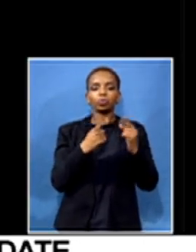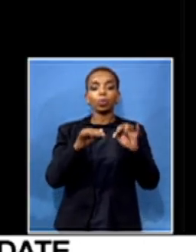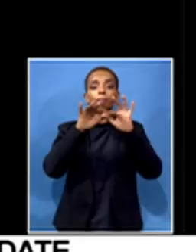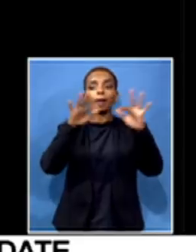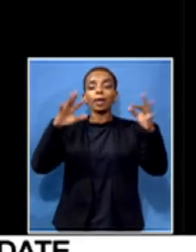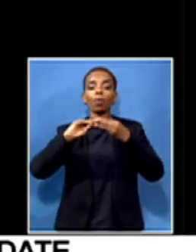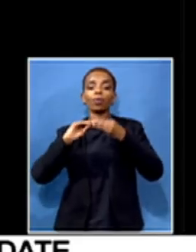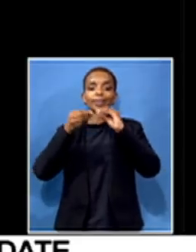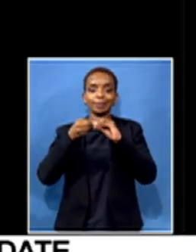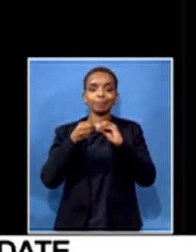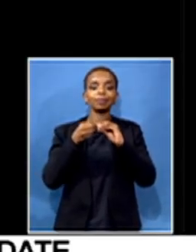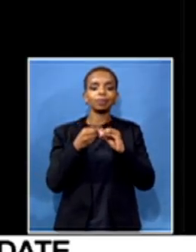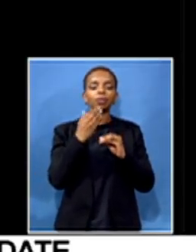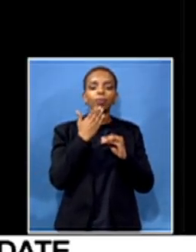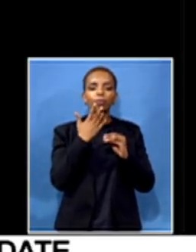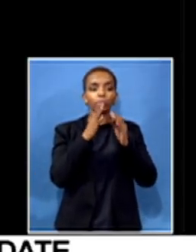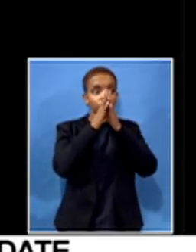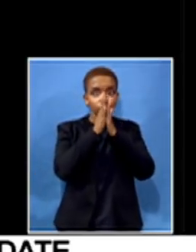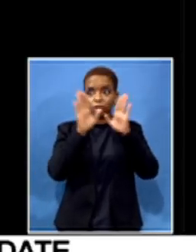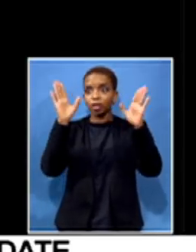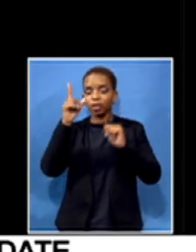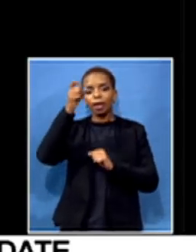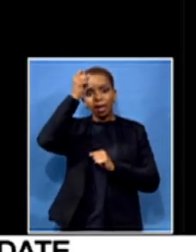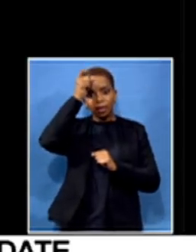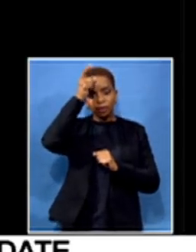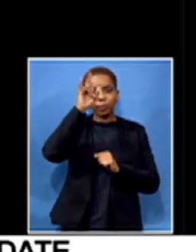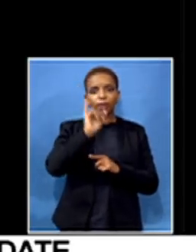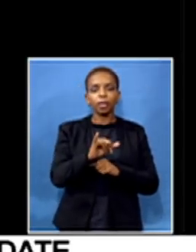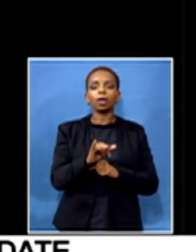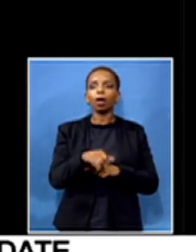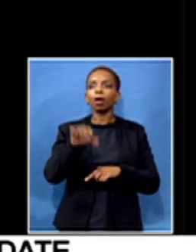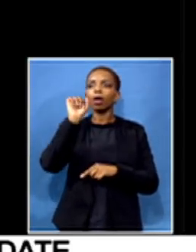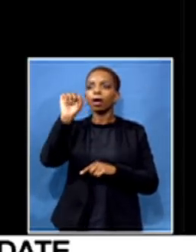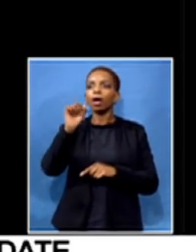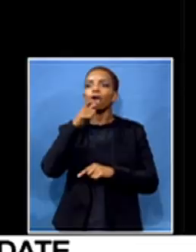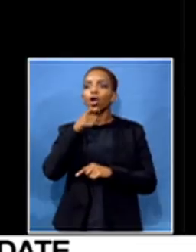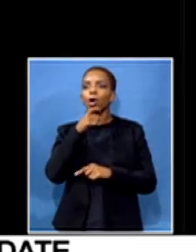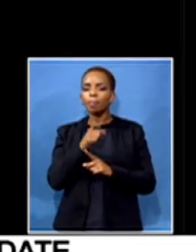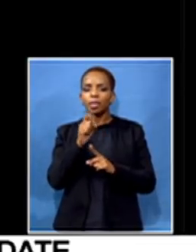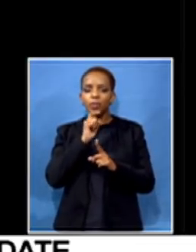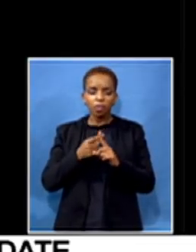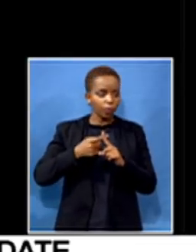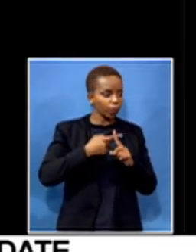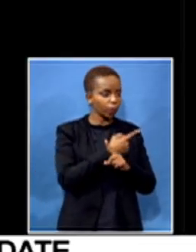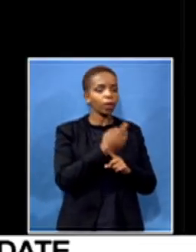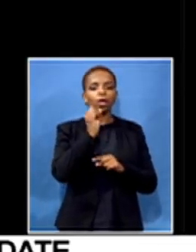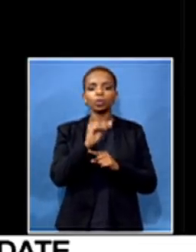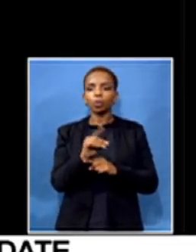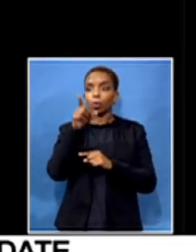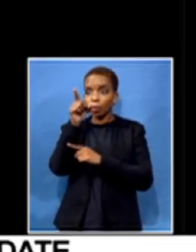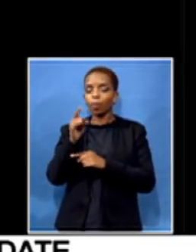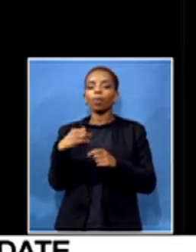she understood were wrongly attributed to her comments, and therefore make that retraction. So we left the issue at